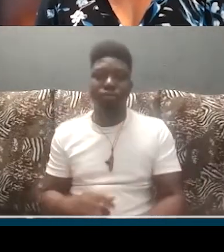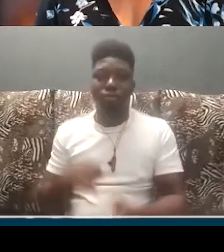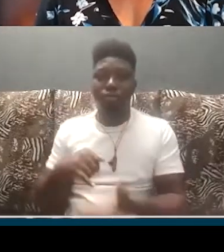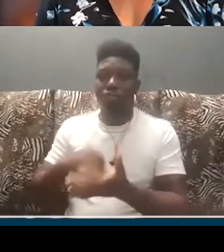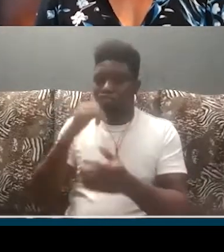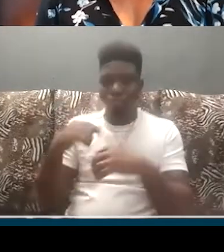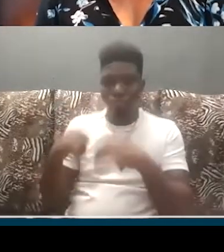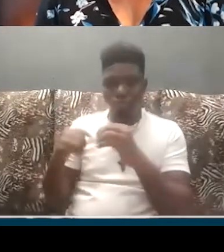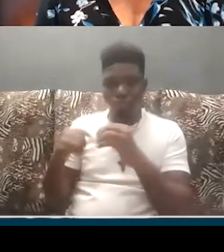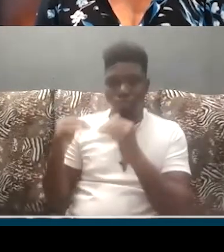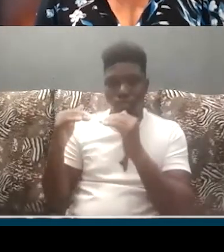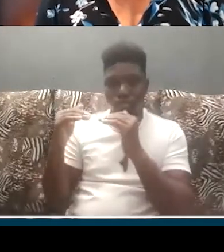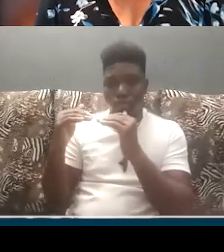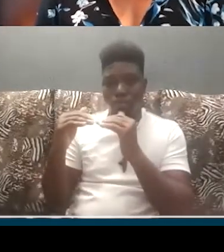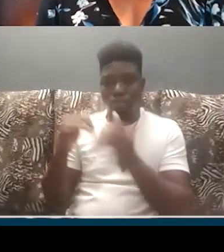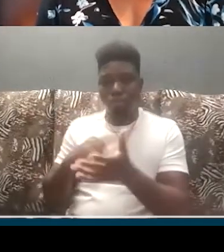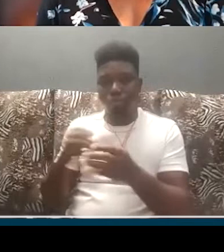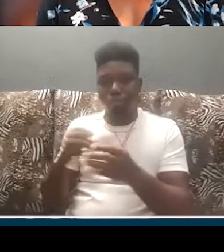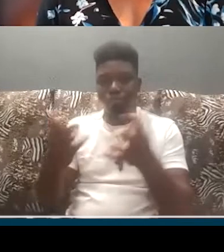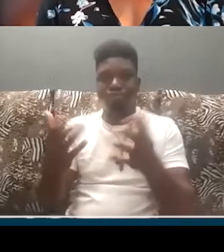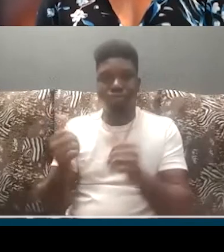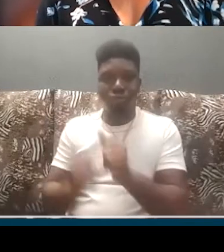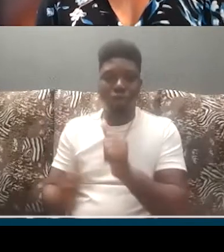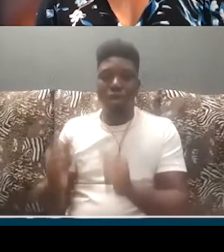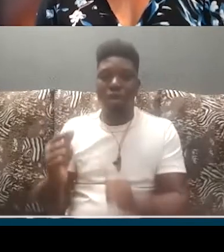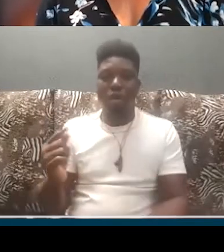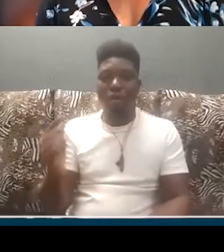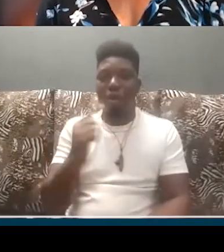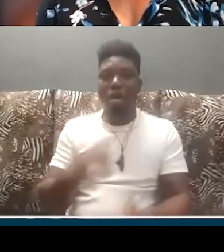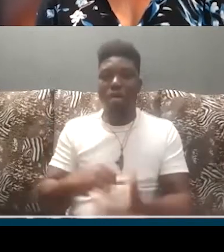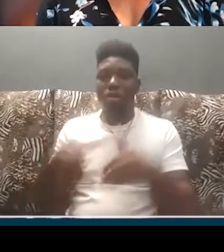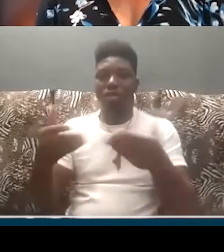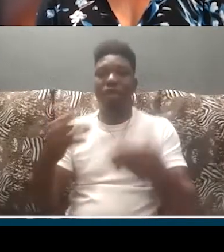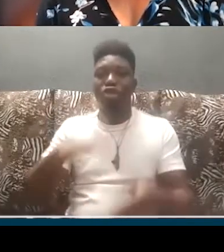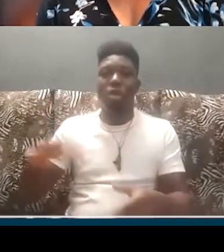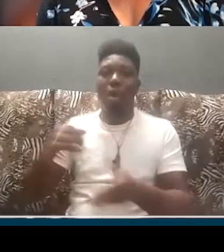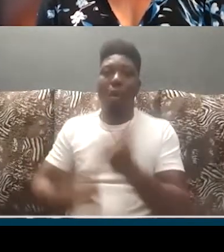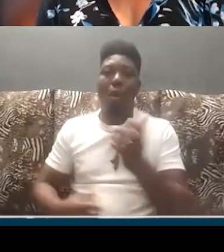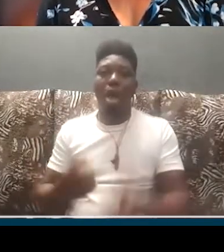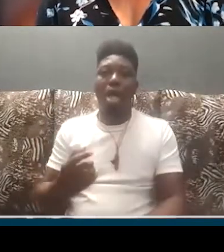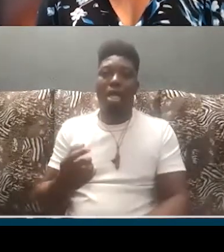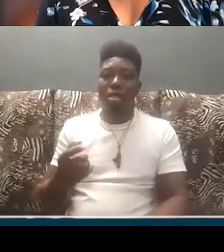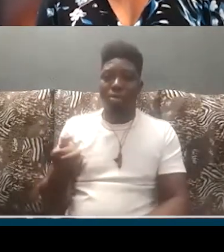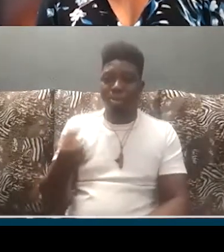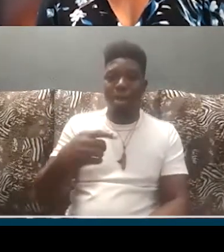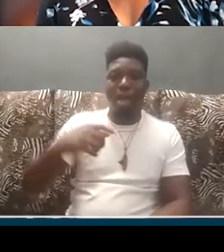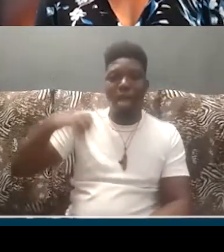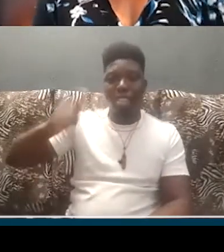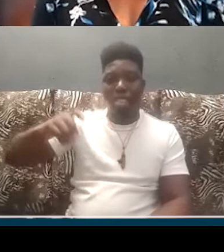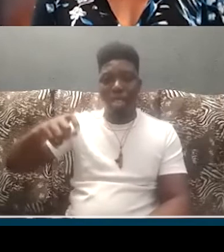everyone the same thing. It's about giving children what they need. And a lot of times we don't know what they need. We